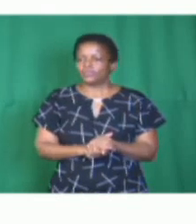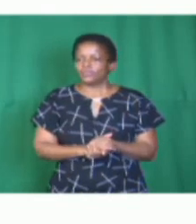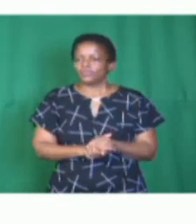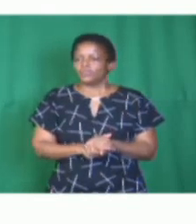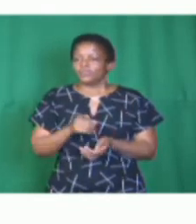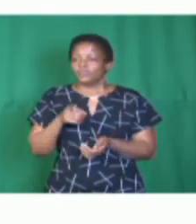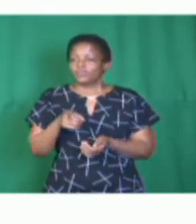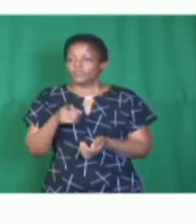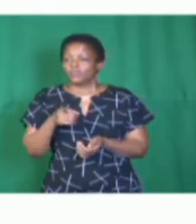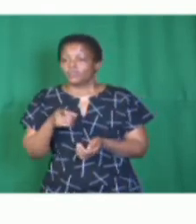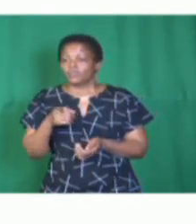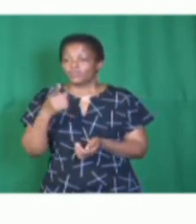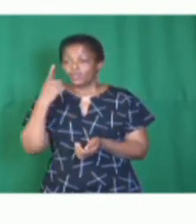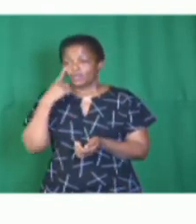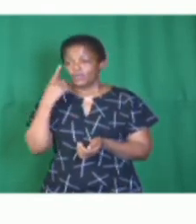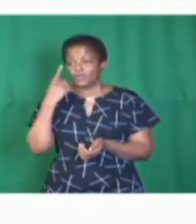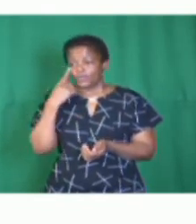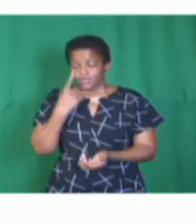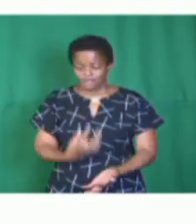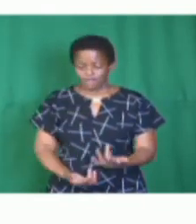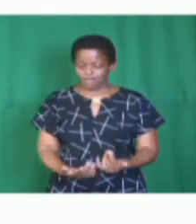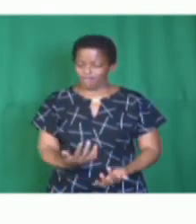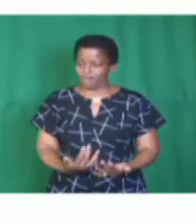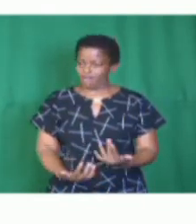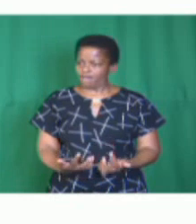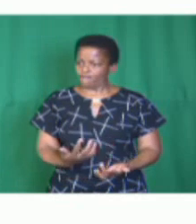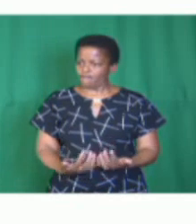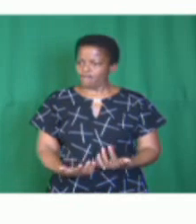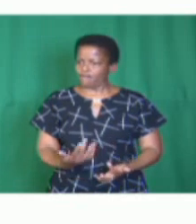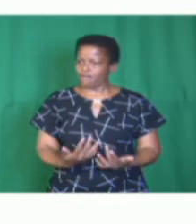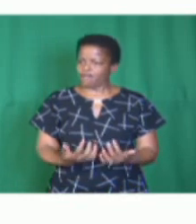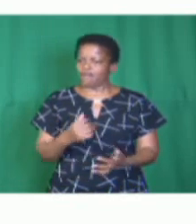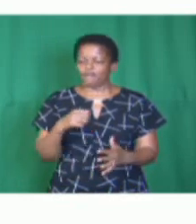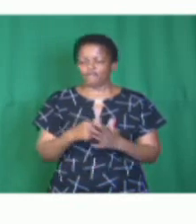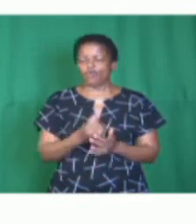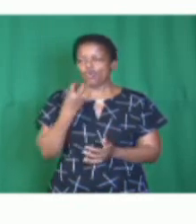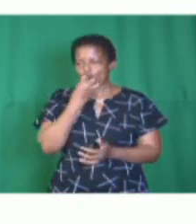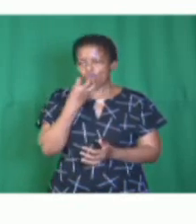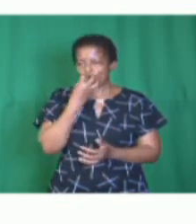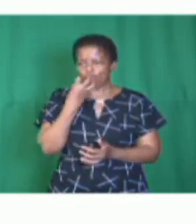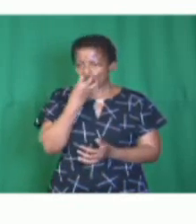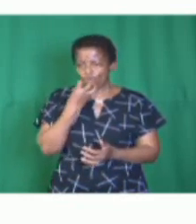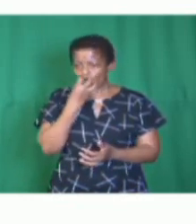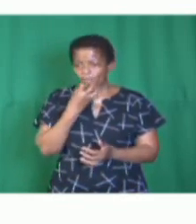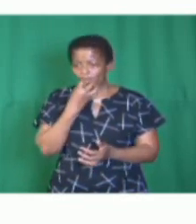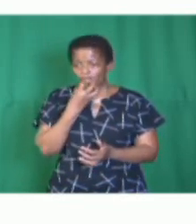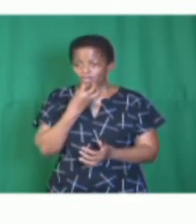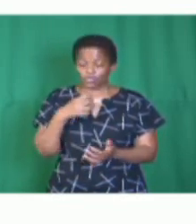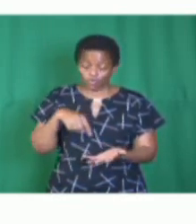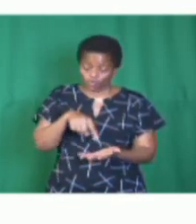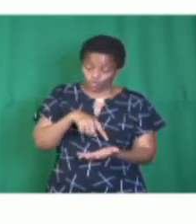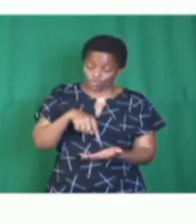here we have our Bunsen burner, which heats the solution. Now when the solution is